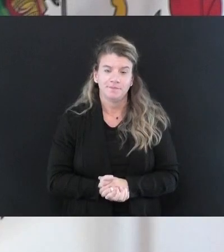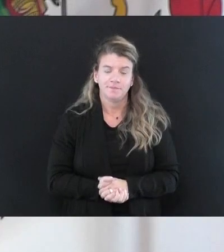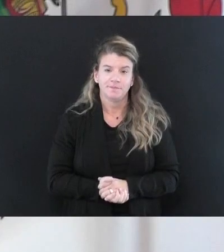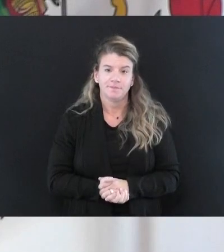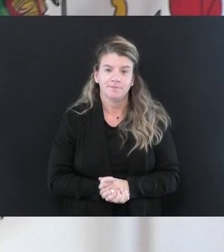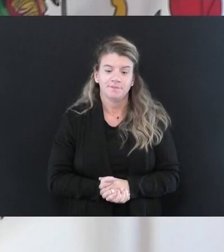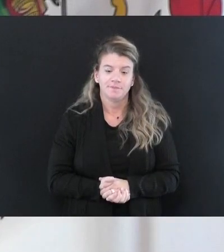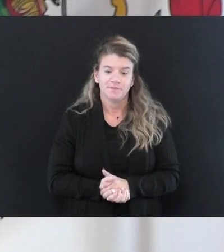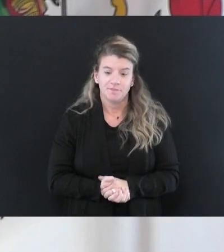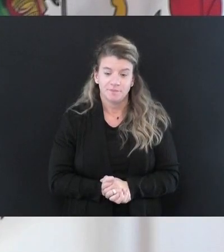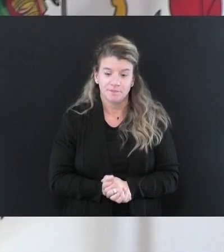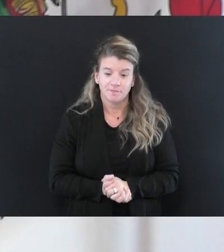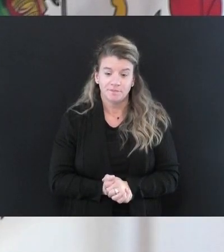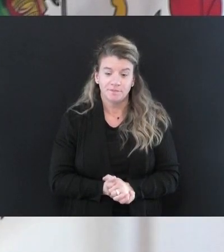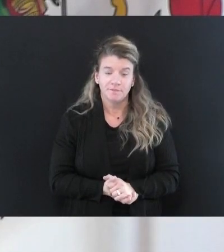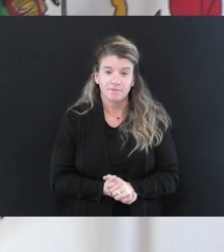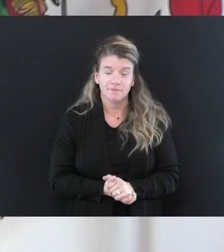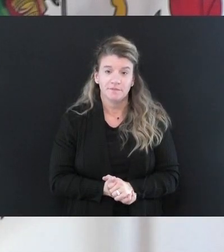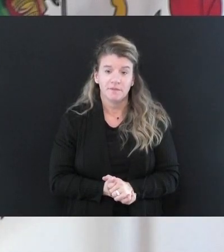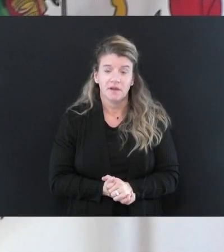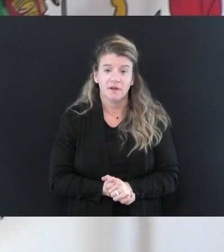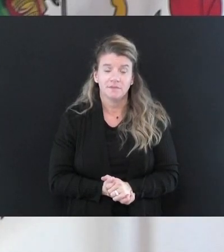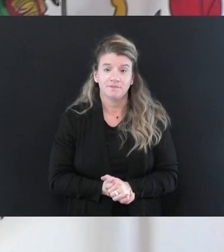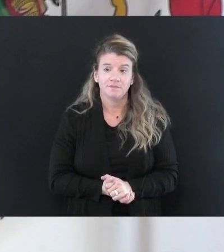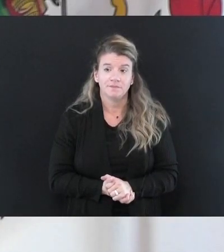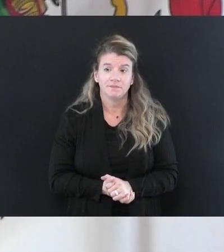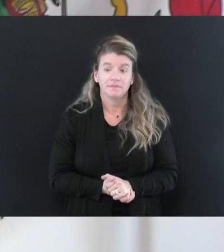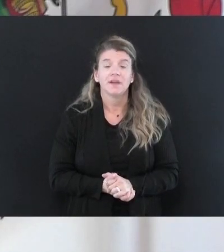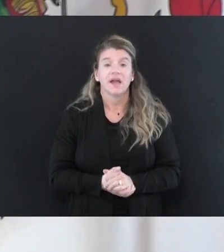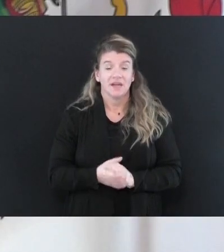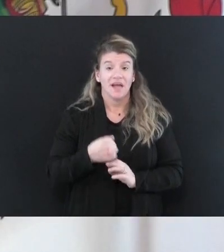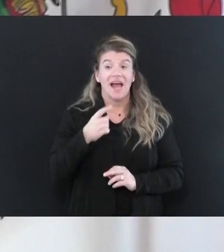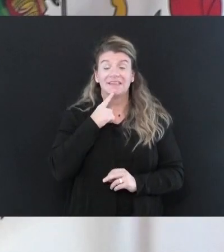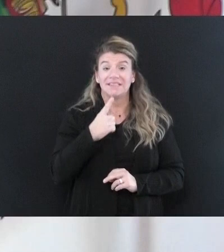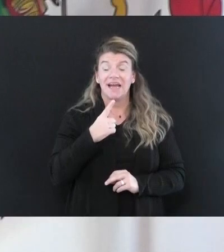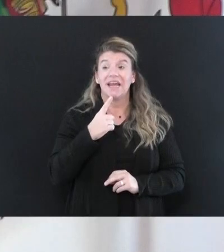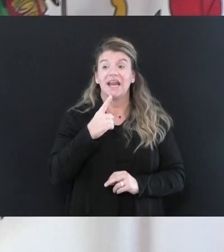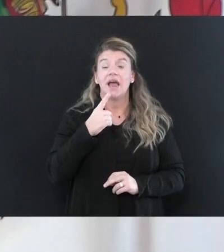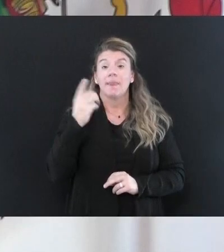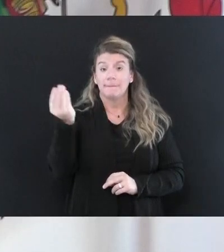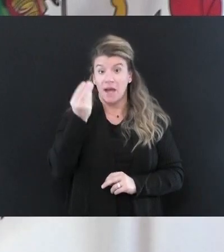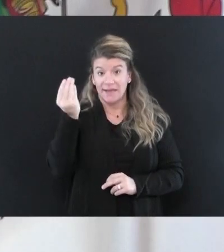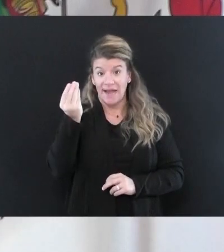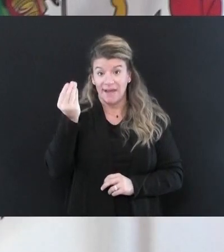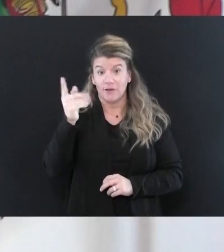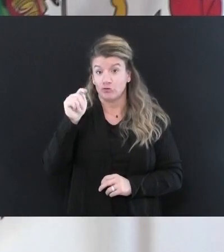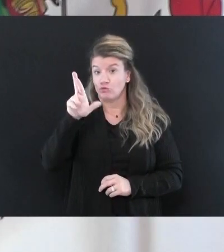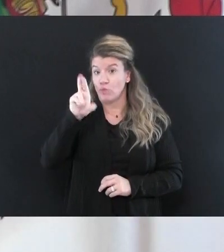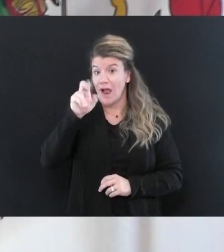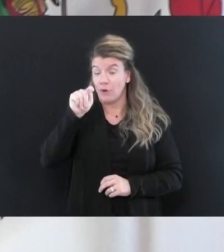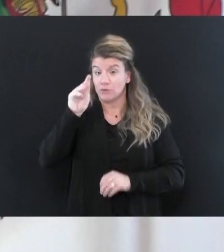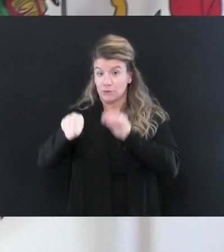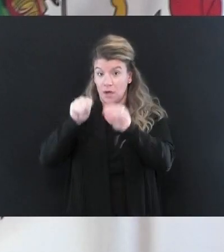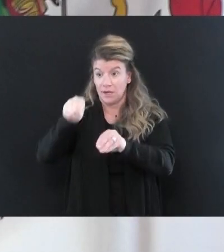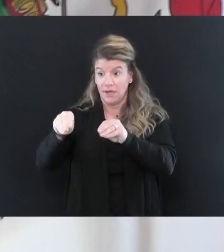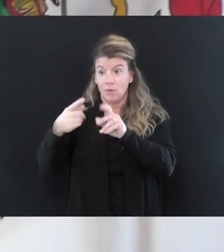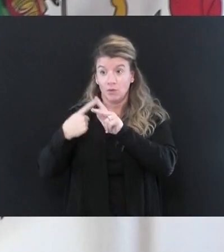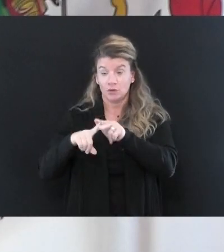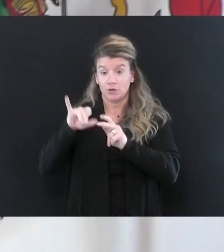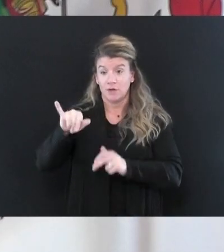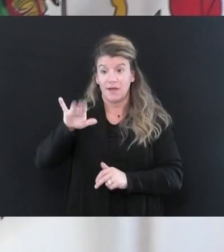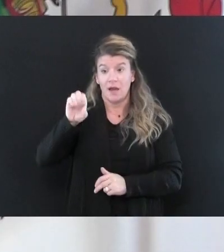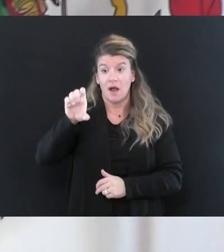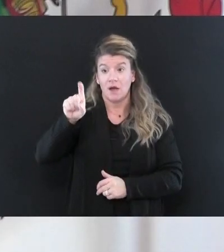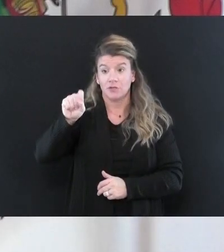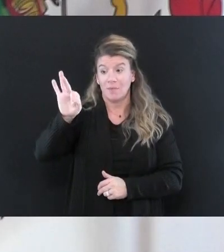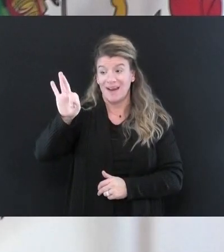On Saturday, I said, you know, our trout stockings will begin on Monday. You know, October the 19th is a special day to me.